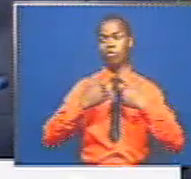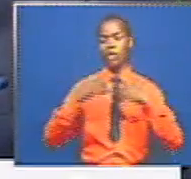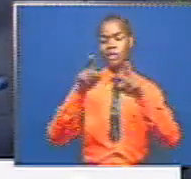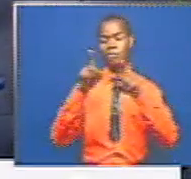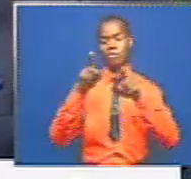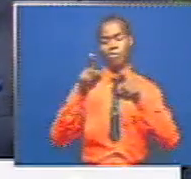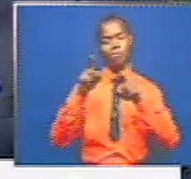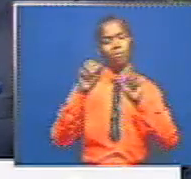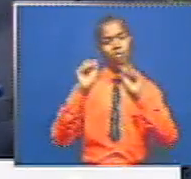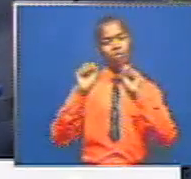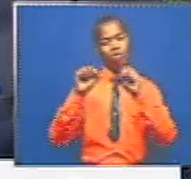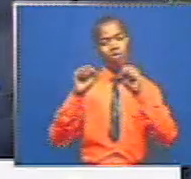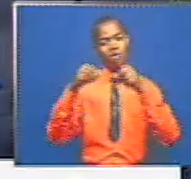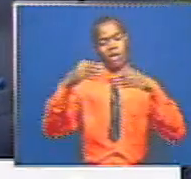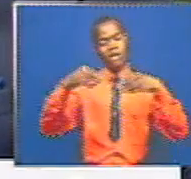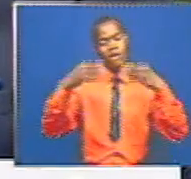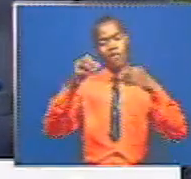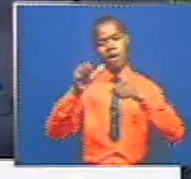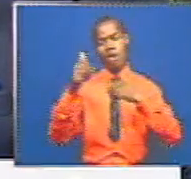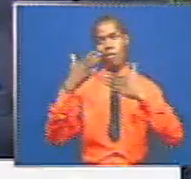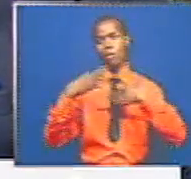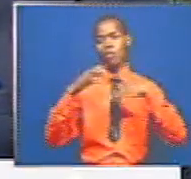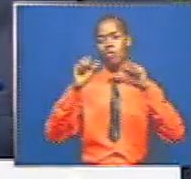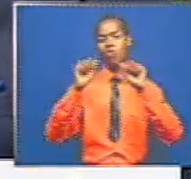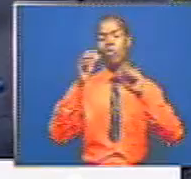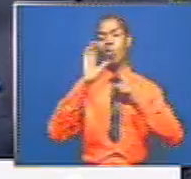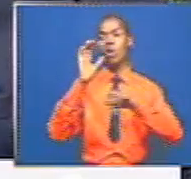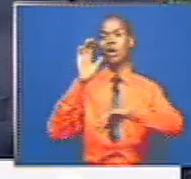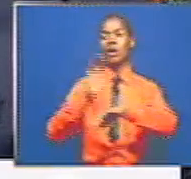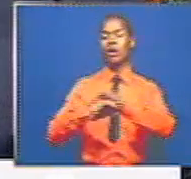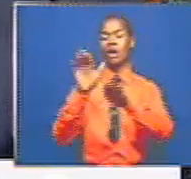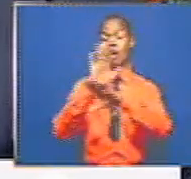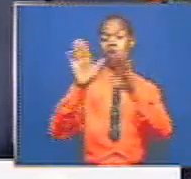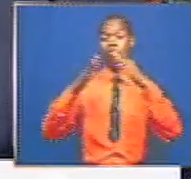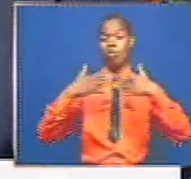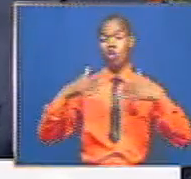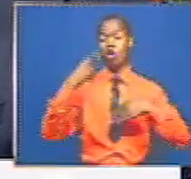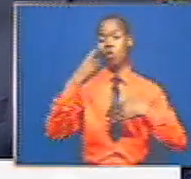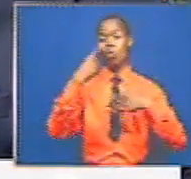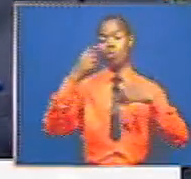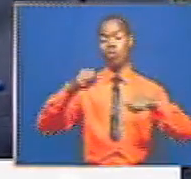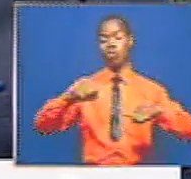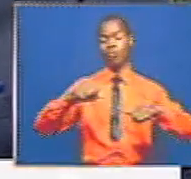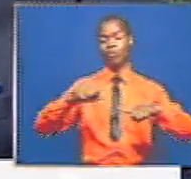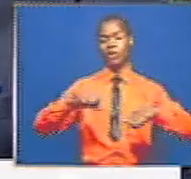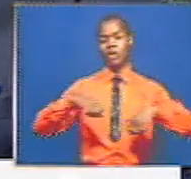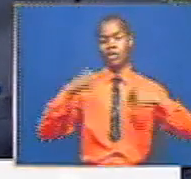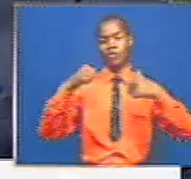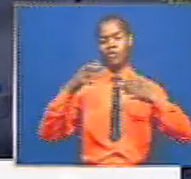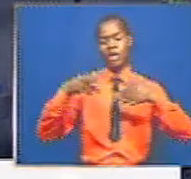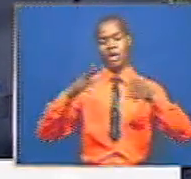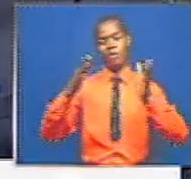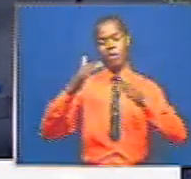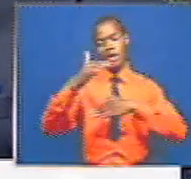to give other people chance also to draw water, because everybody who lives along that river, they must get